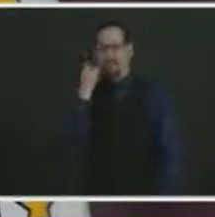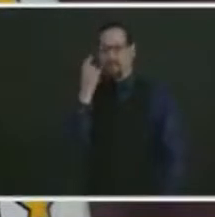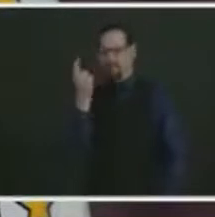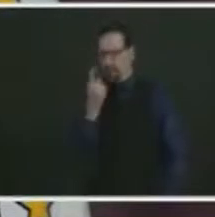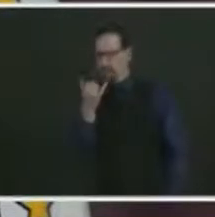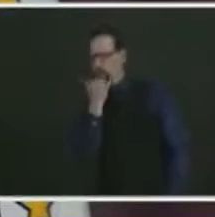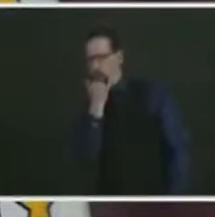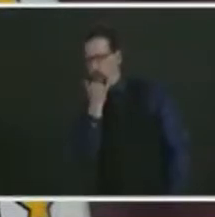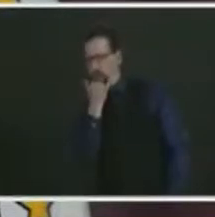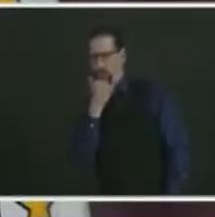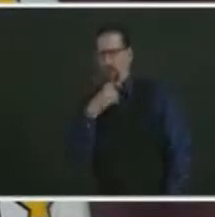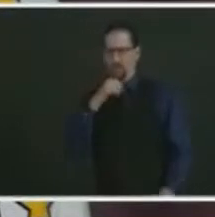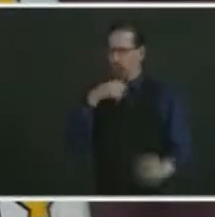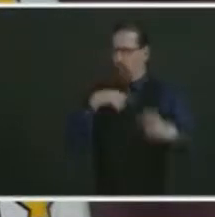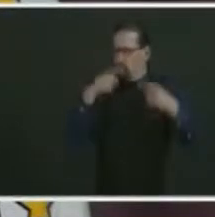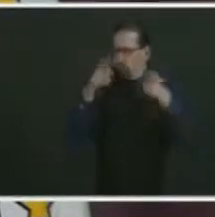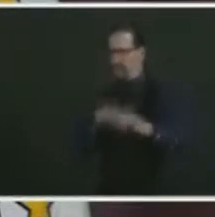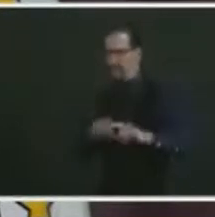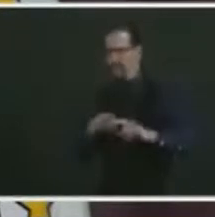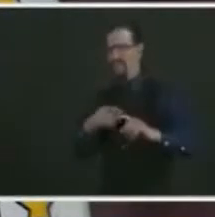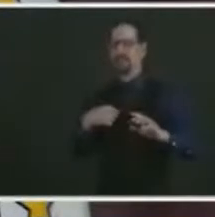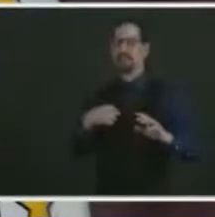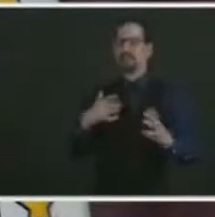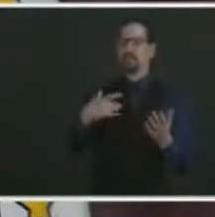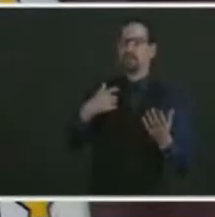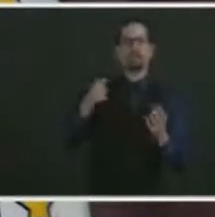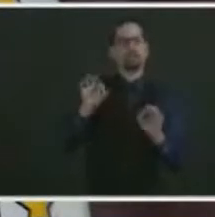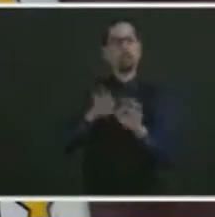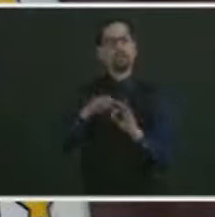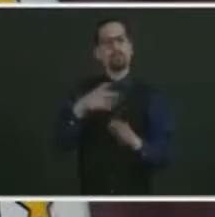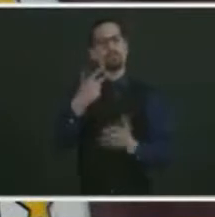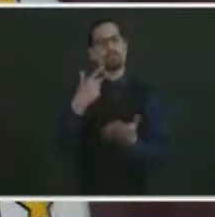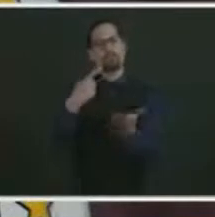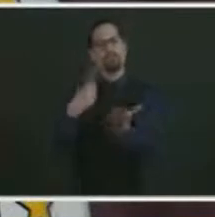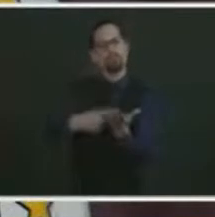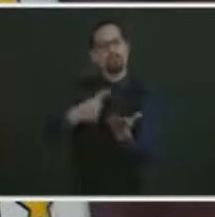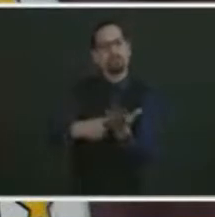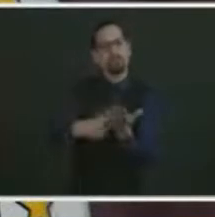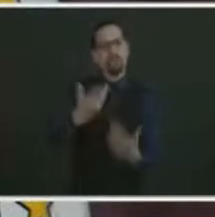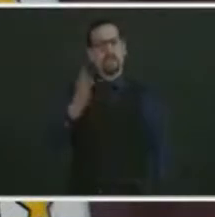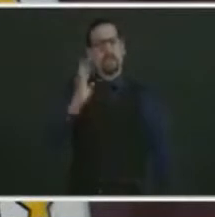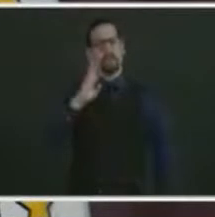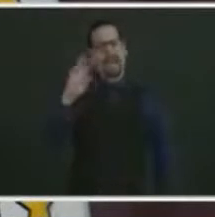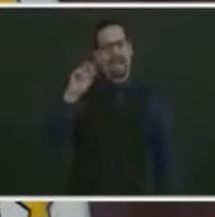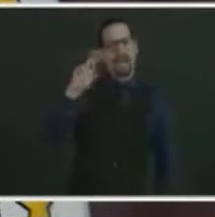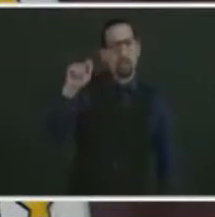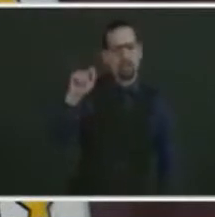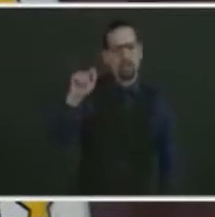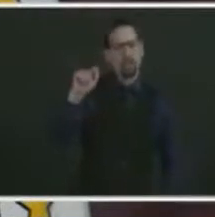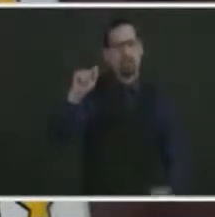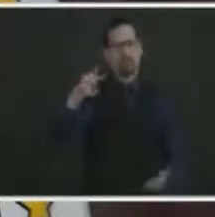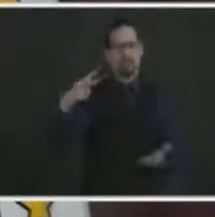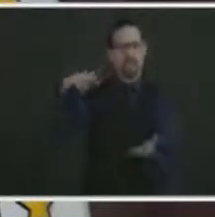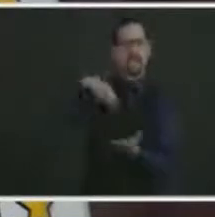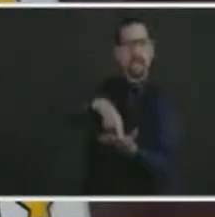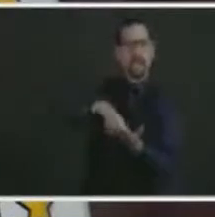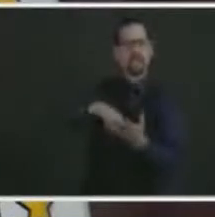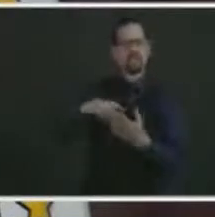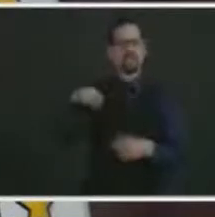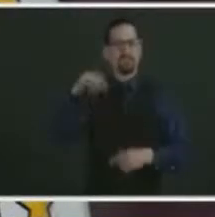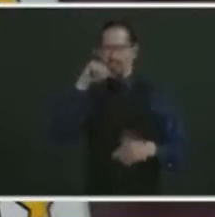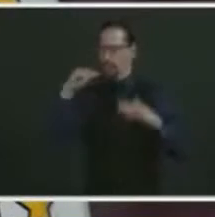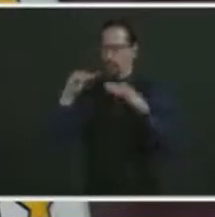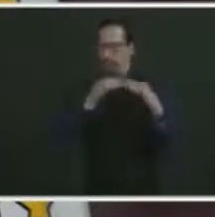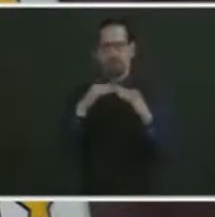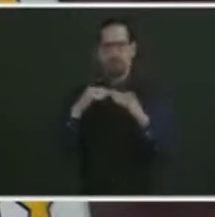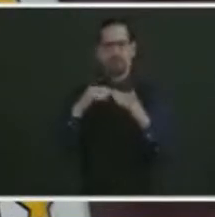and we have a need, arguably an obligation, to speak out against that injustice. And so that's